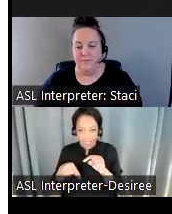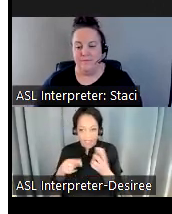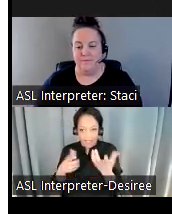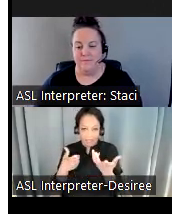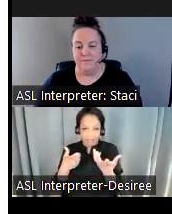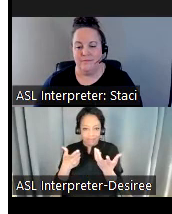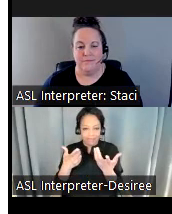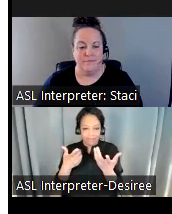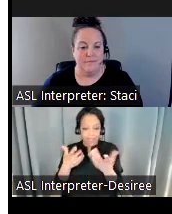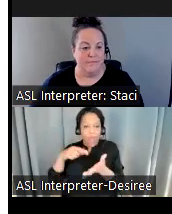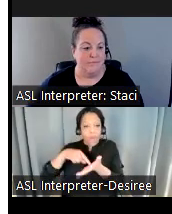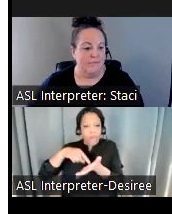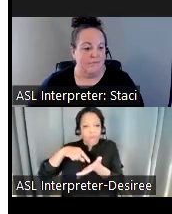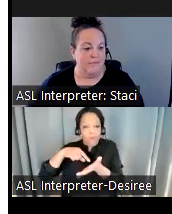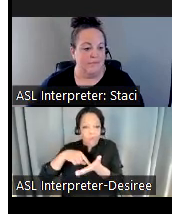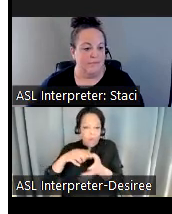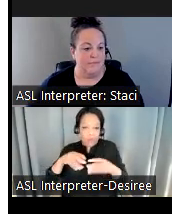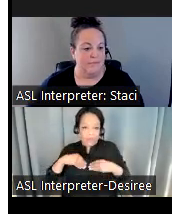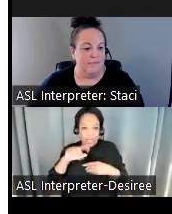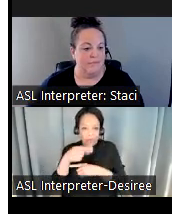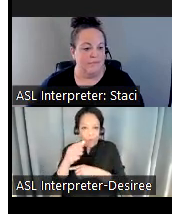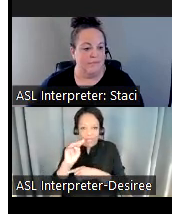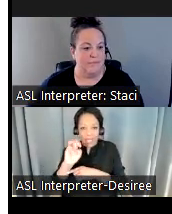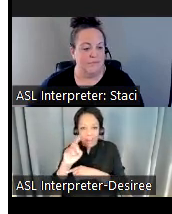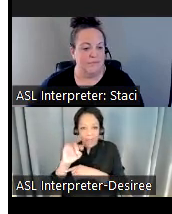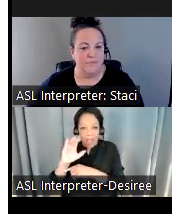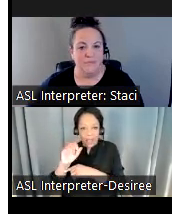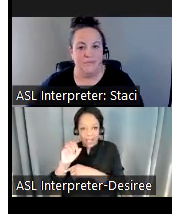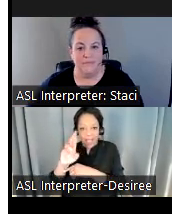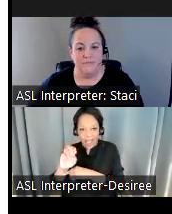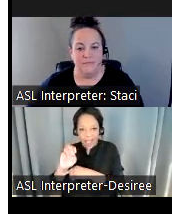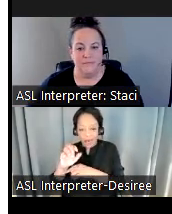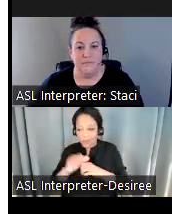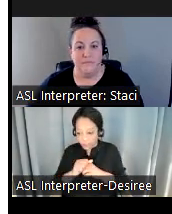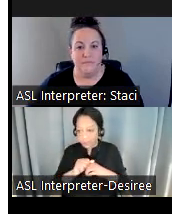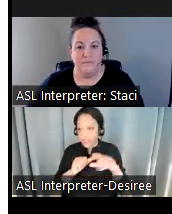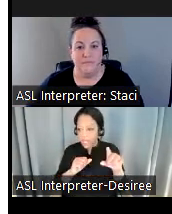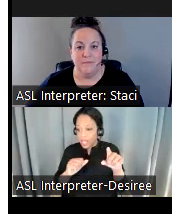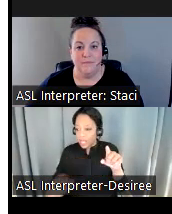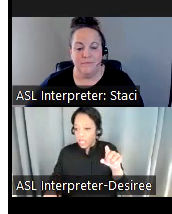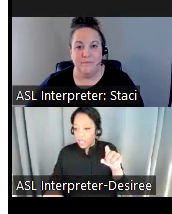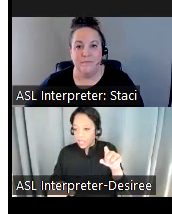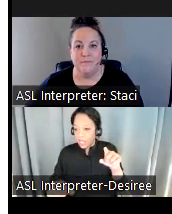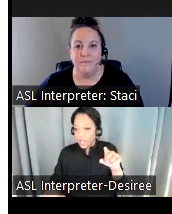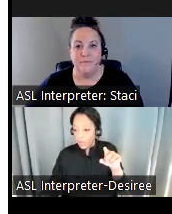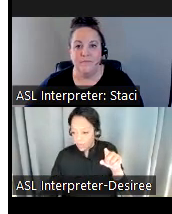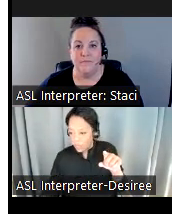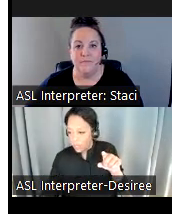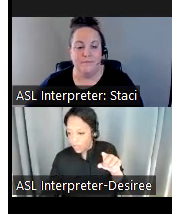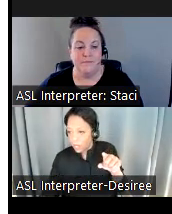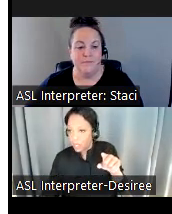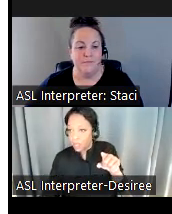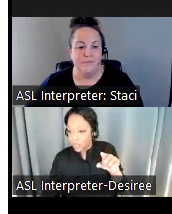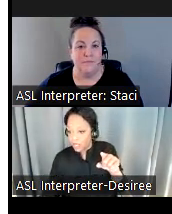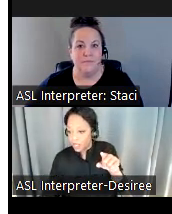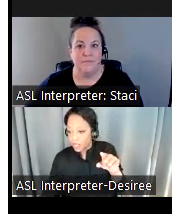Equipment is expensive. And the staff is limited. You know, even as we talk to providers, what's the issue? The equipment was broken.